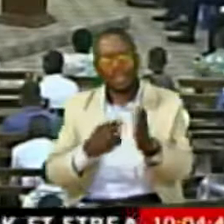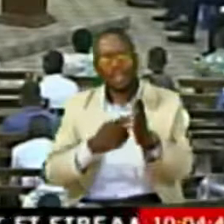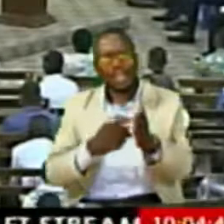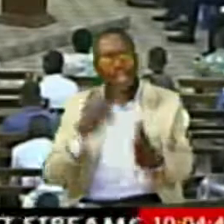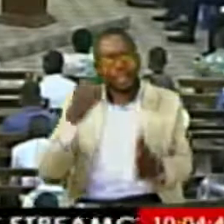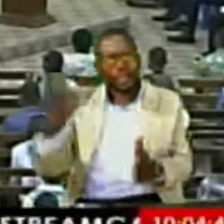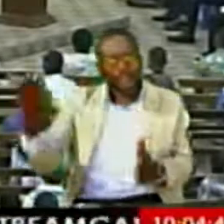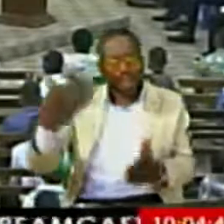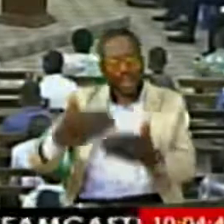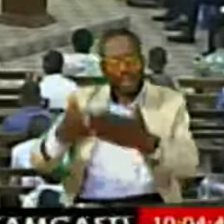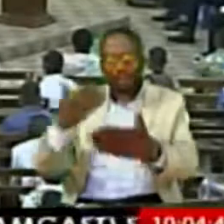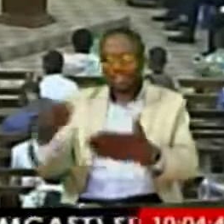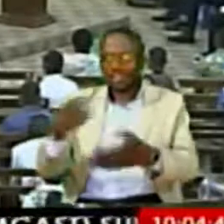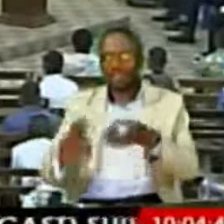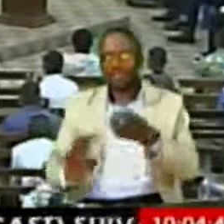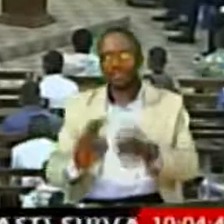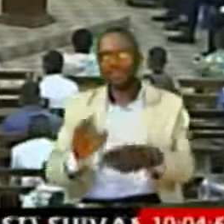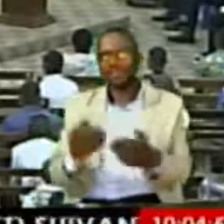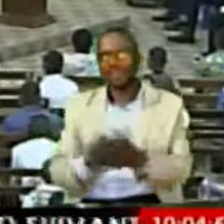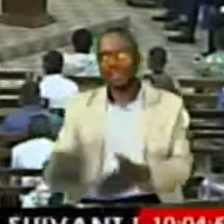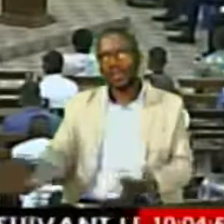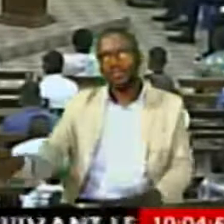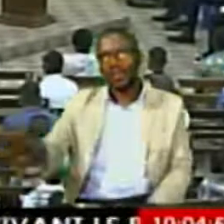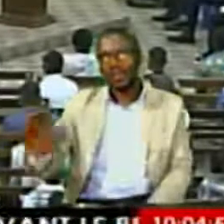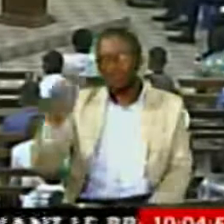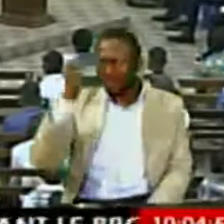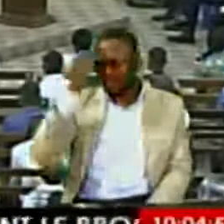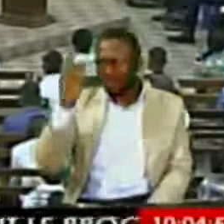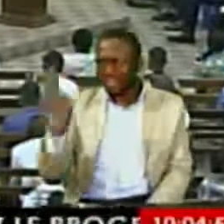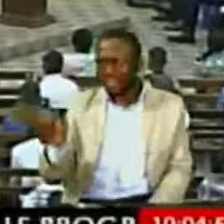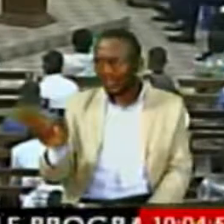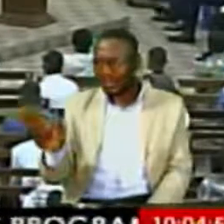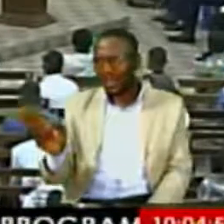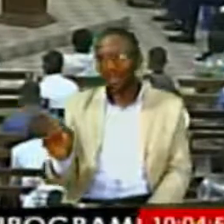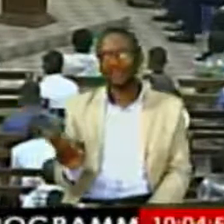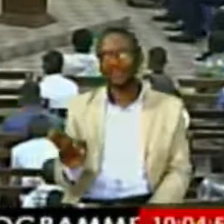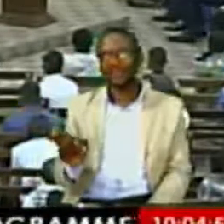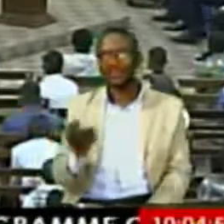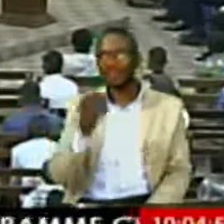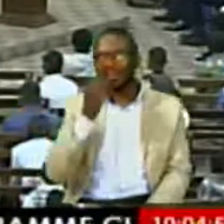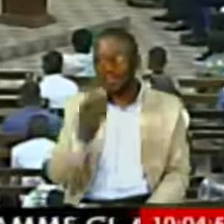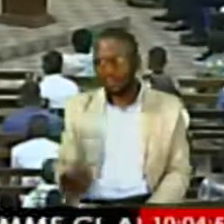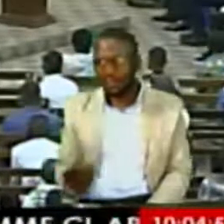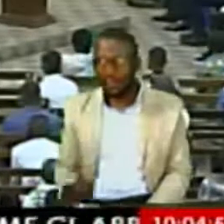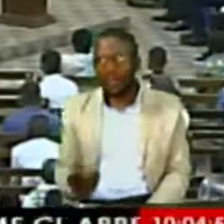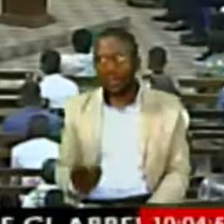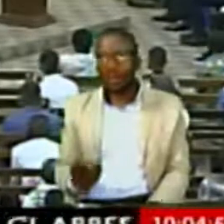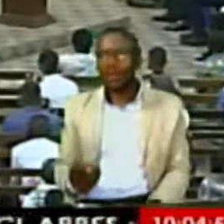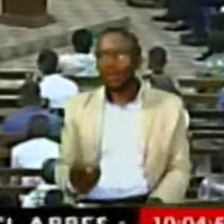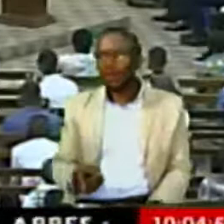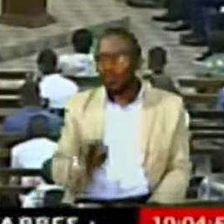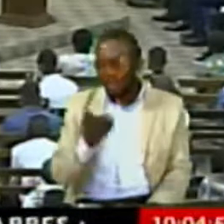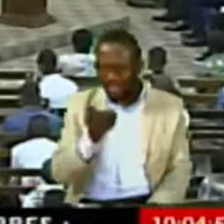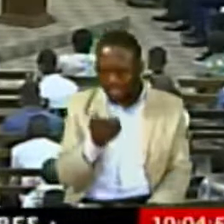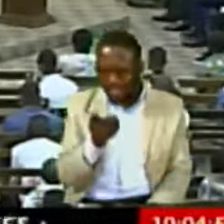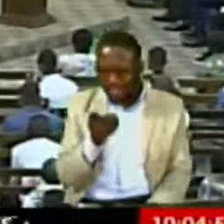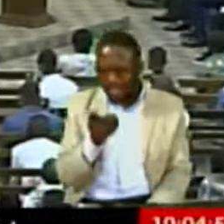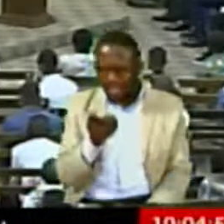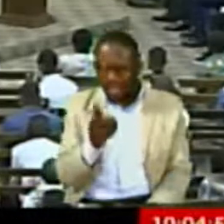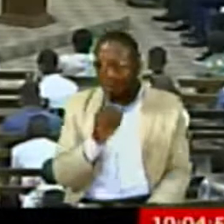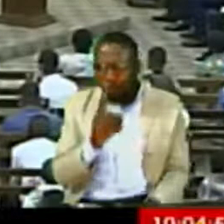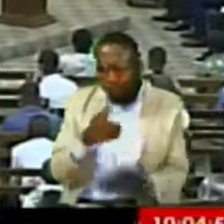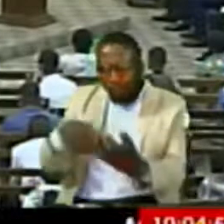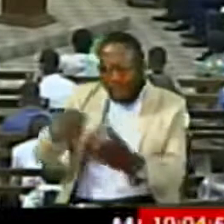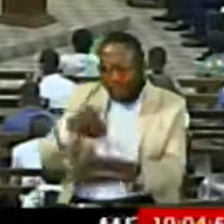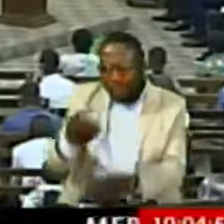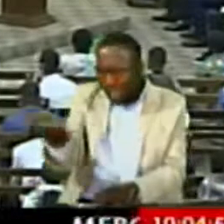it. Vous savez l'histoire. You know the story. On lui demanda. Est-ce que asked je suis him, aussi l'un d'eux? Are you also one of them? Il dit, je le connais pas. He said,